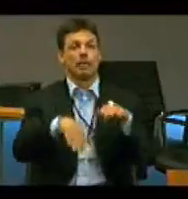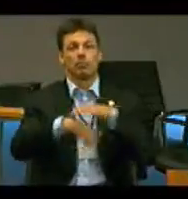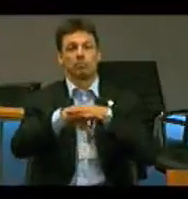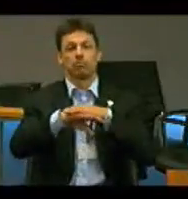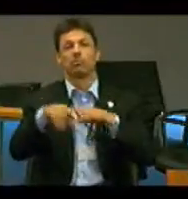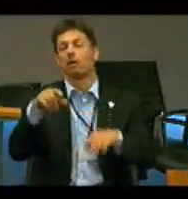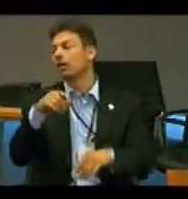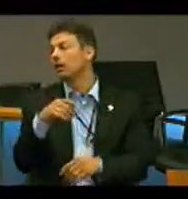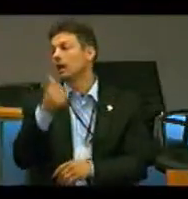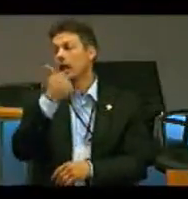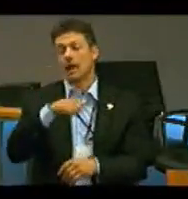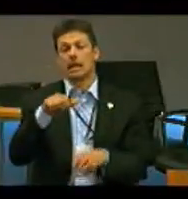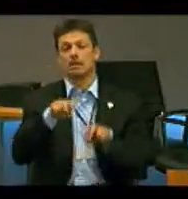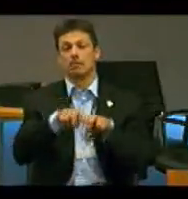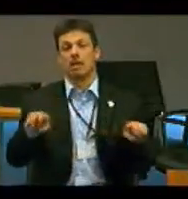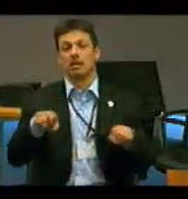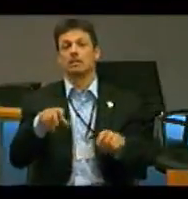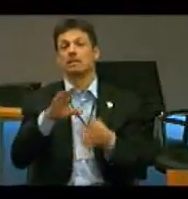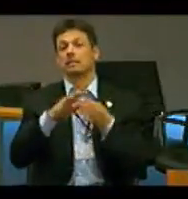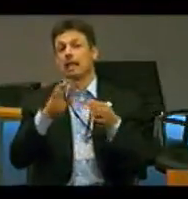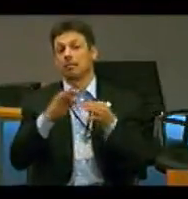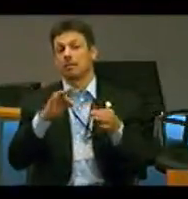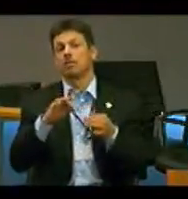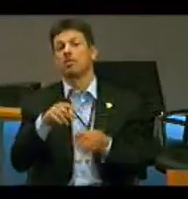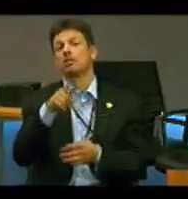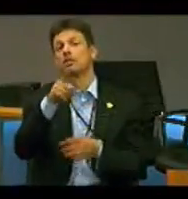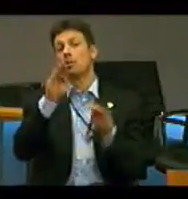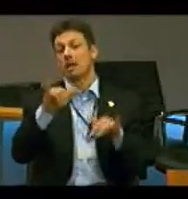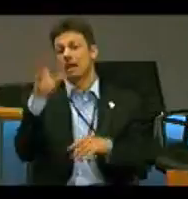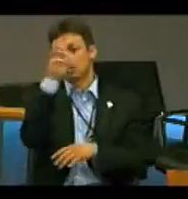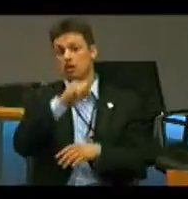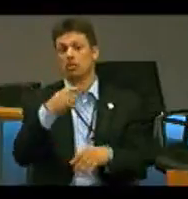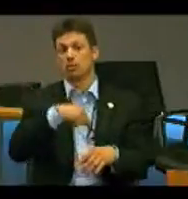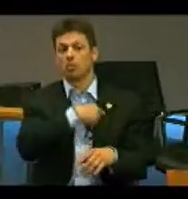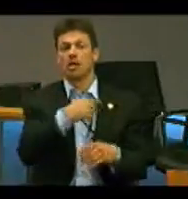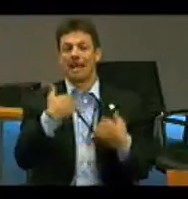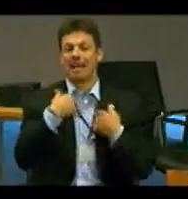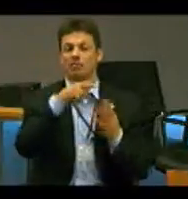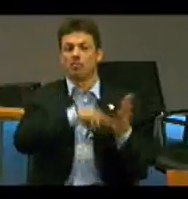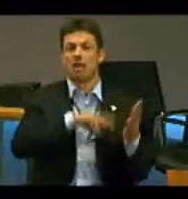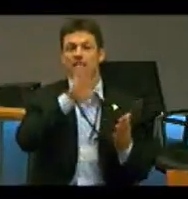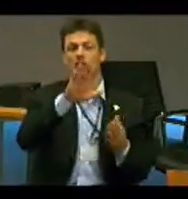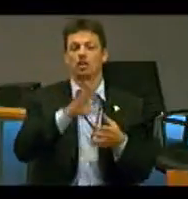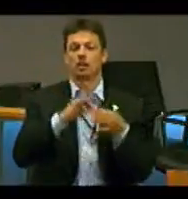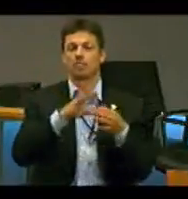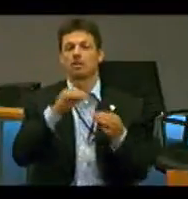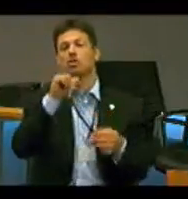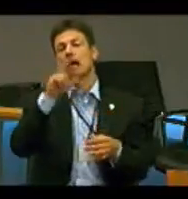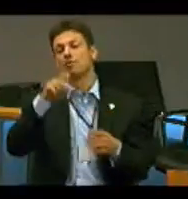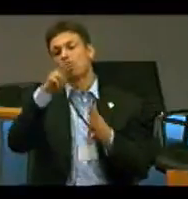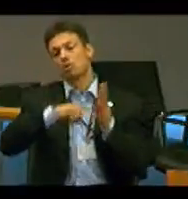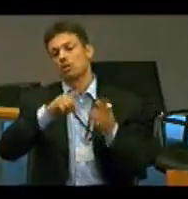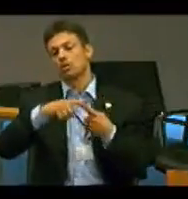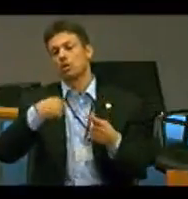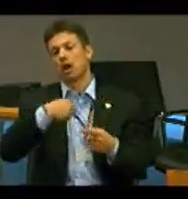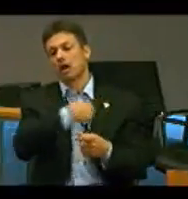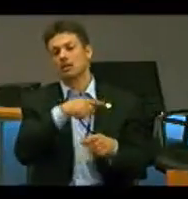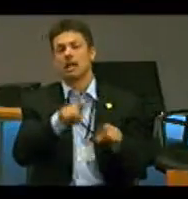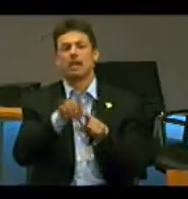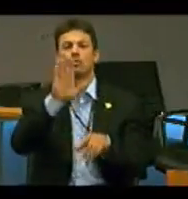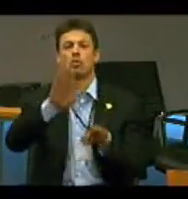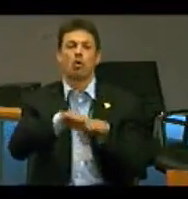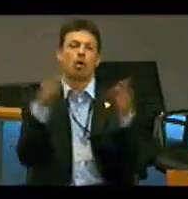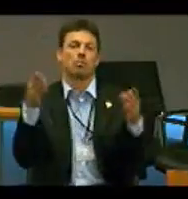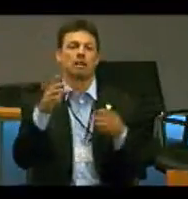given to each panelist to present his or her statement, and you may assume we have read your statement, so you do not need to read it to us as your opening